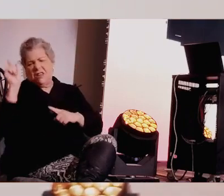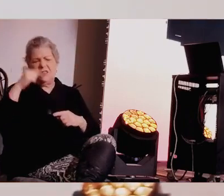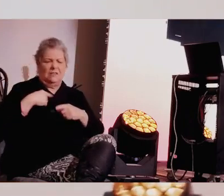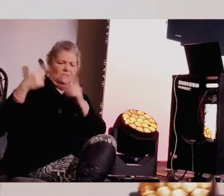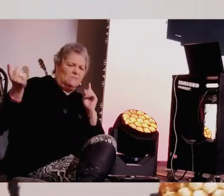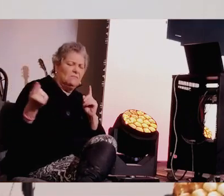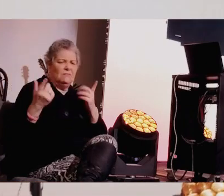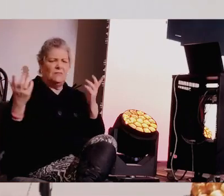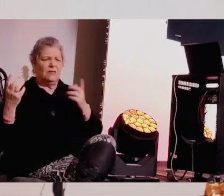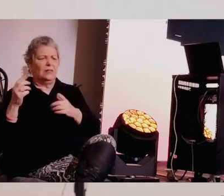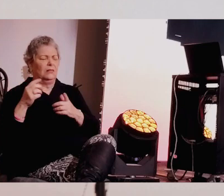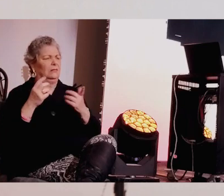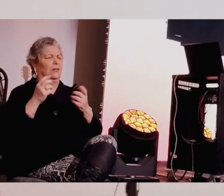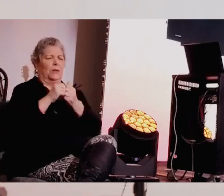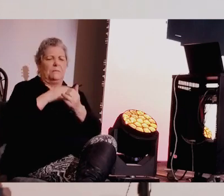out Matthew?